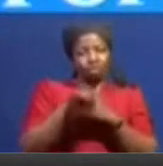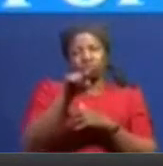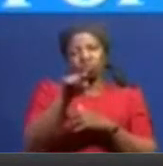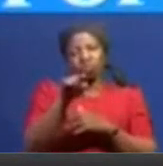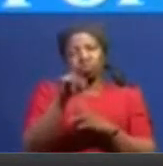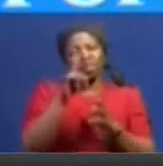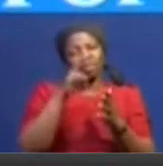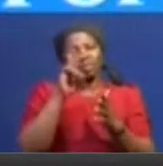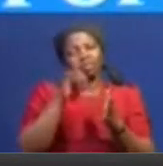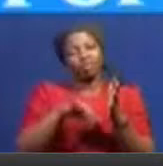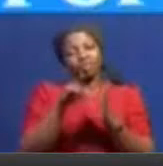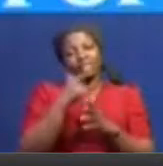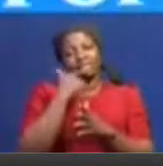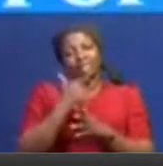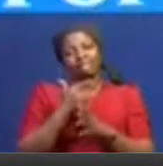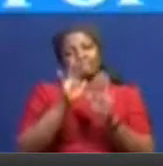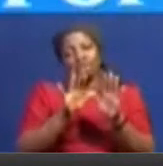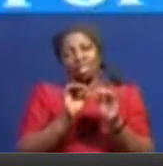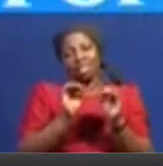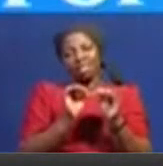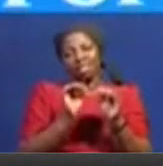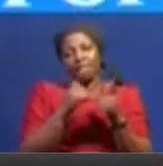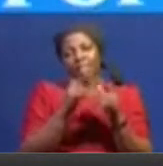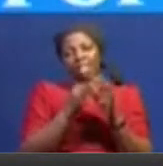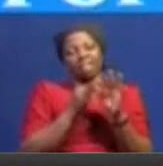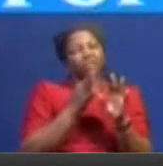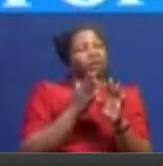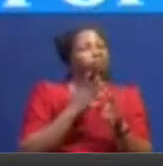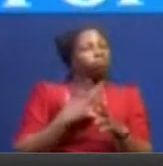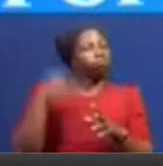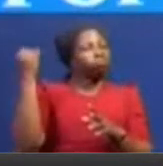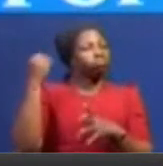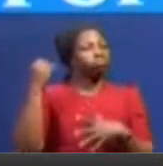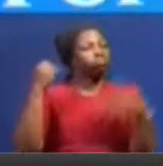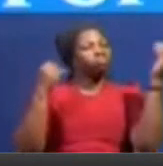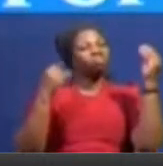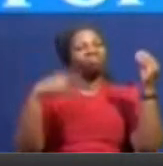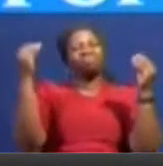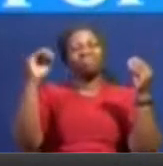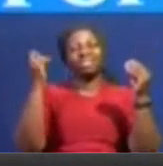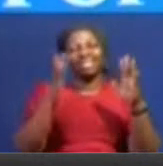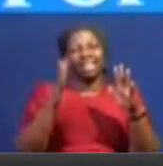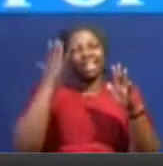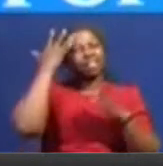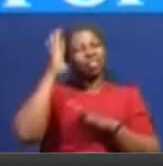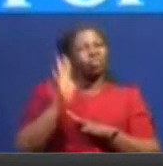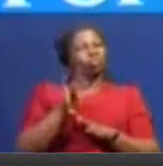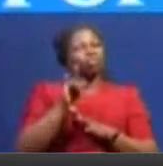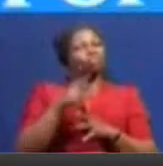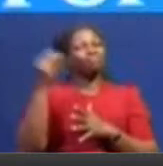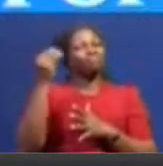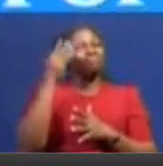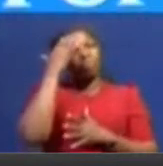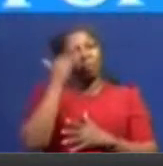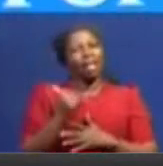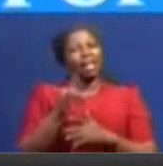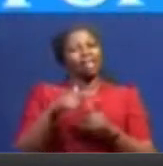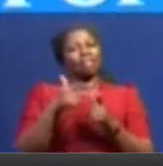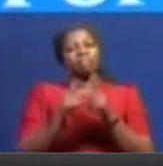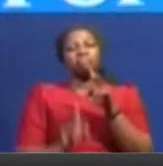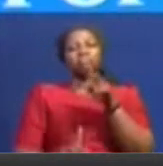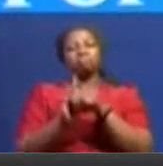walk away and you don't know, and the Kenyans don't know what that person has left, then that creates an issue as to